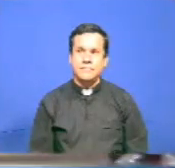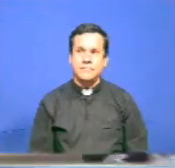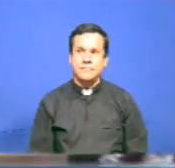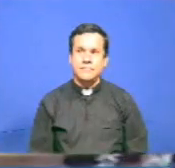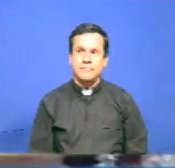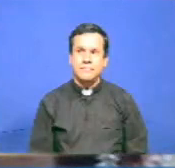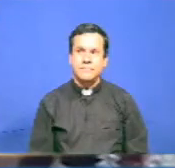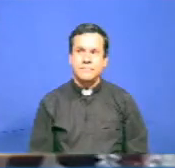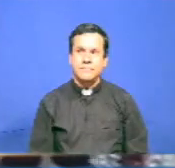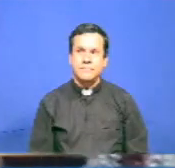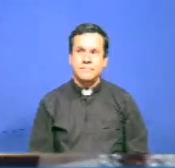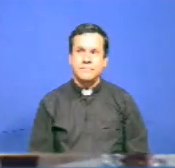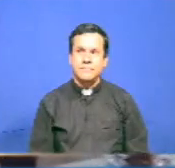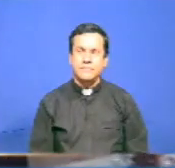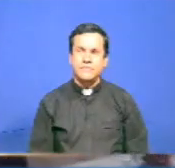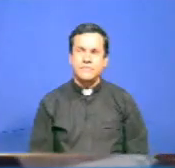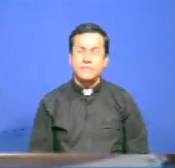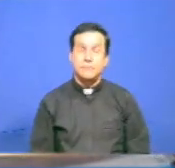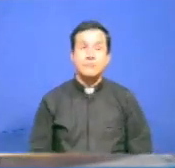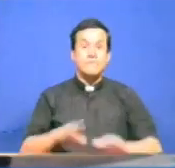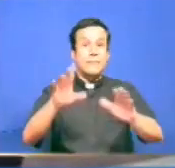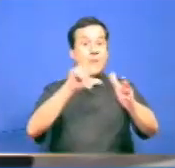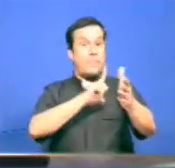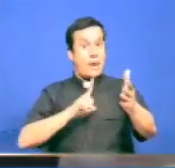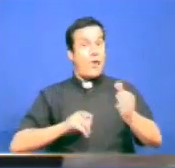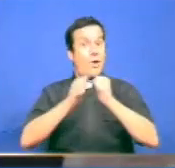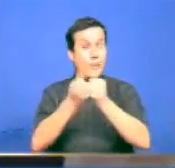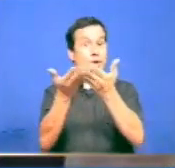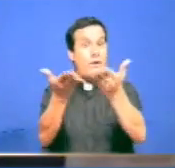together with them. The Lord be with you.